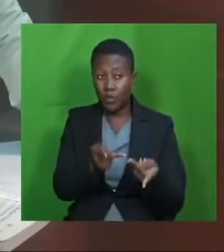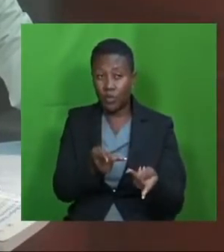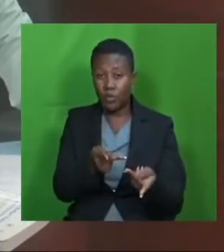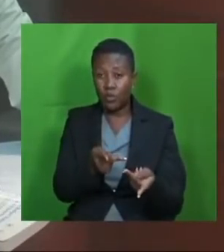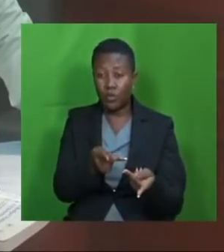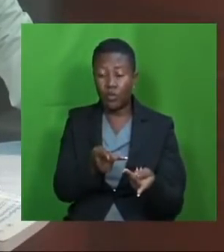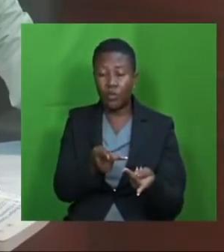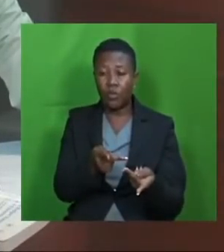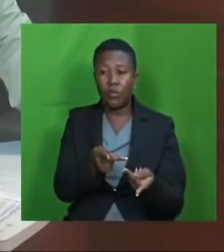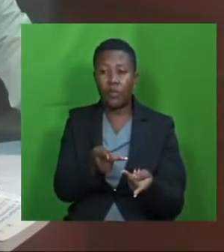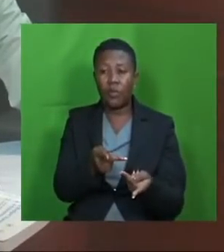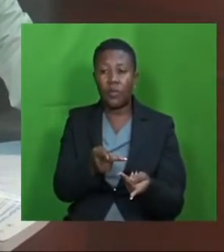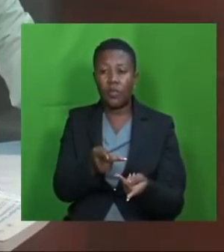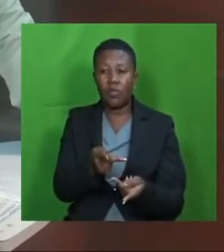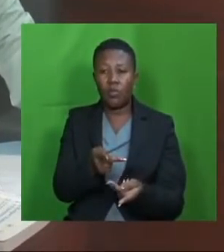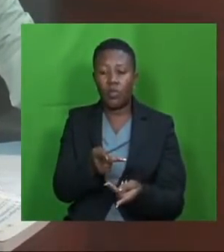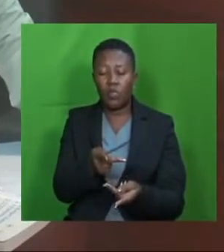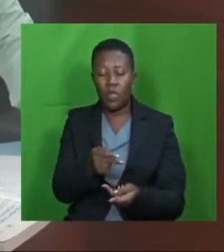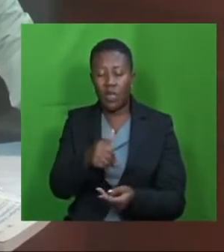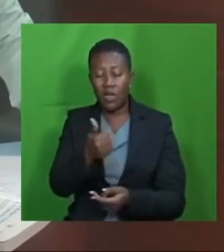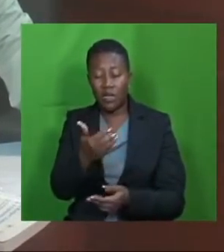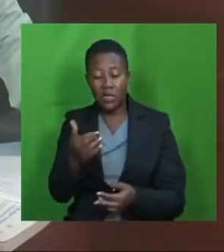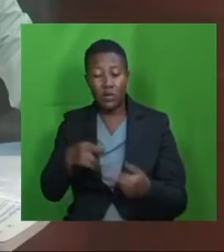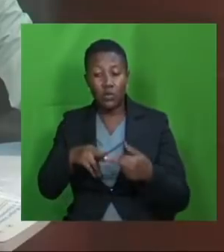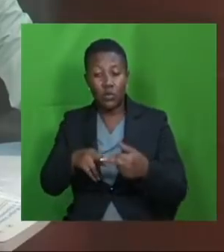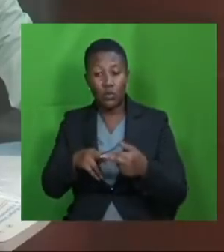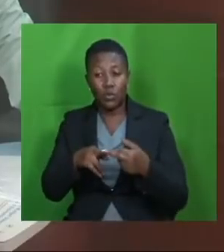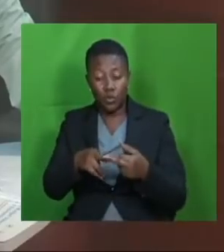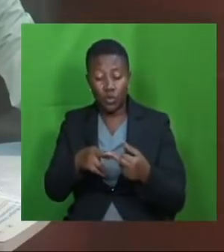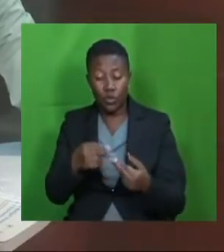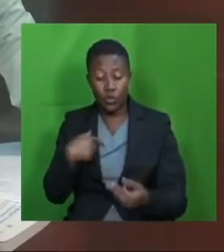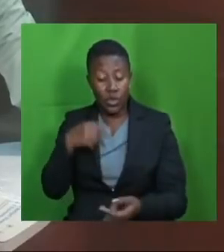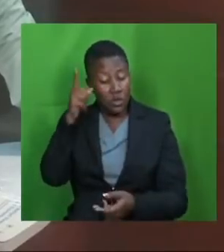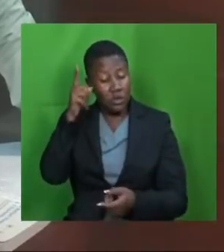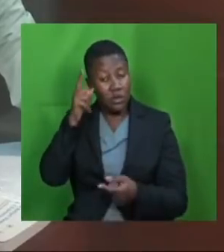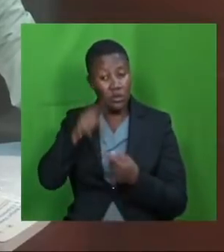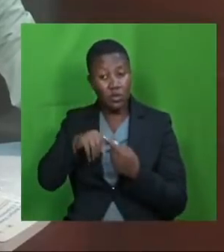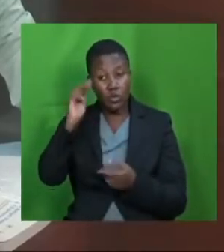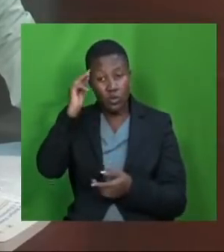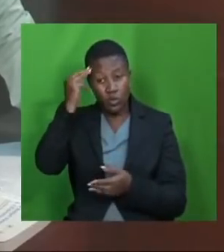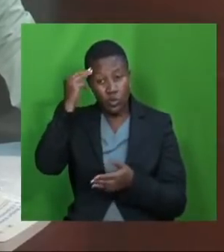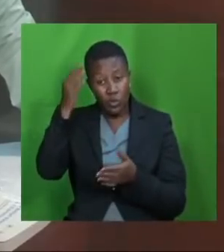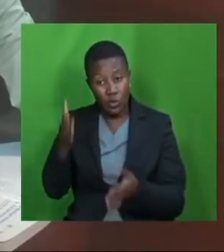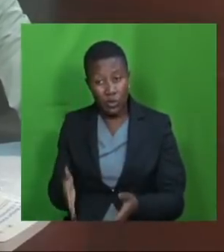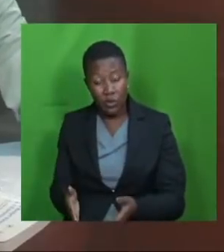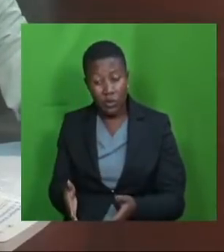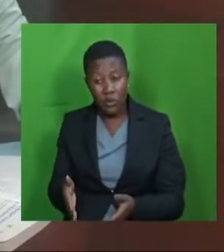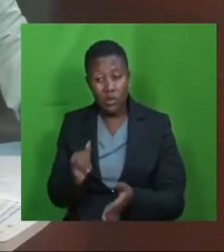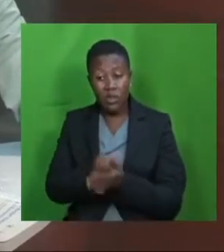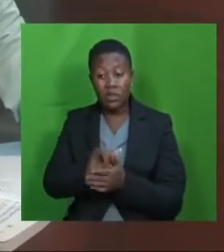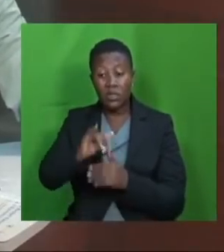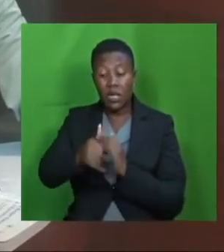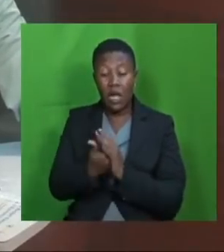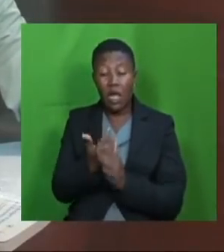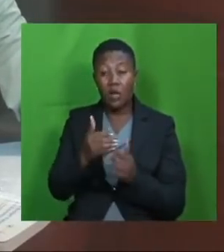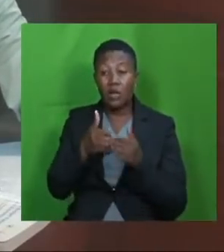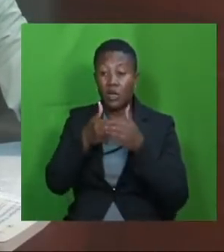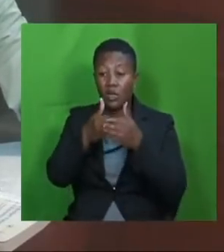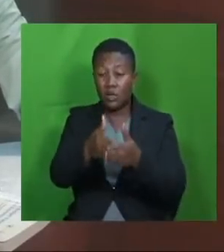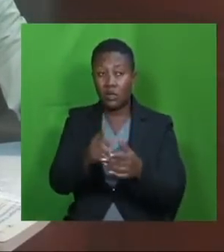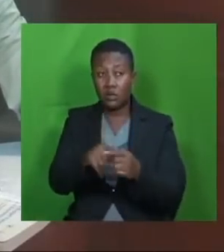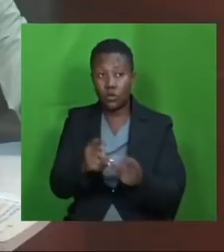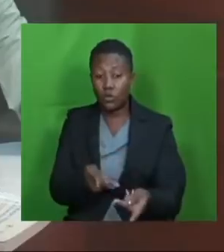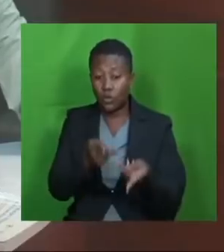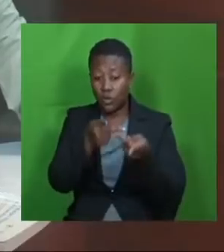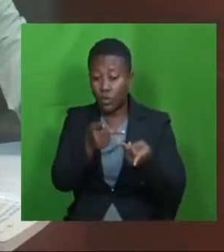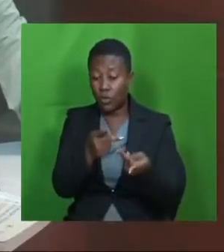relating to the rate, as we listen to the minister, he himself is going to lead the House in proposing an